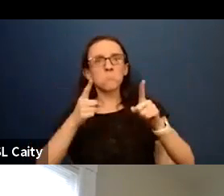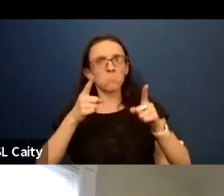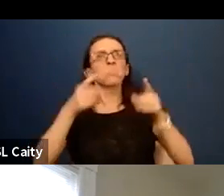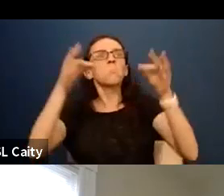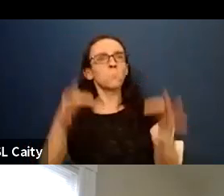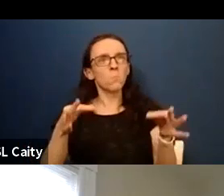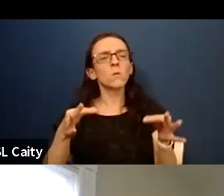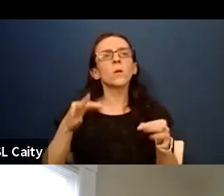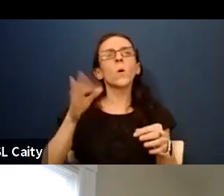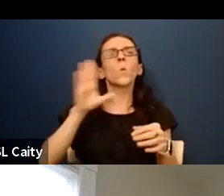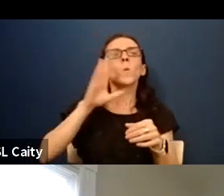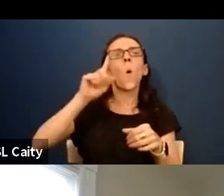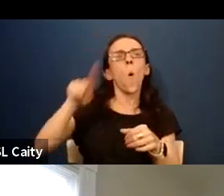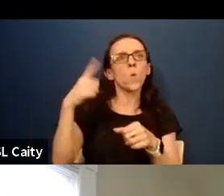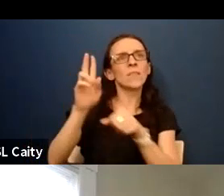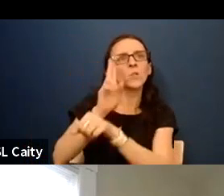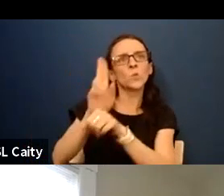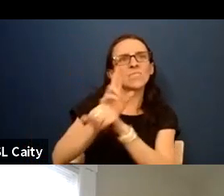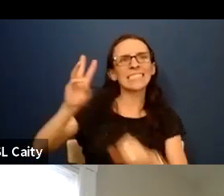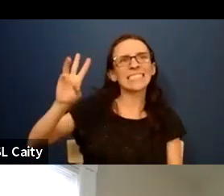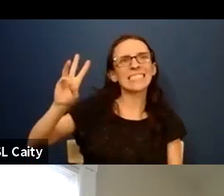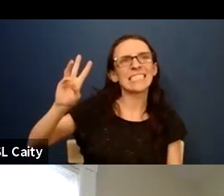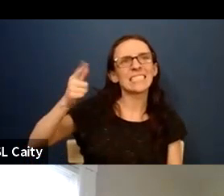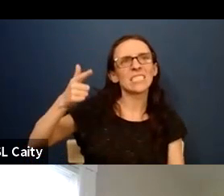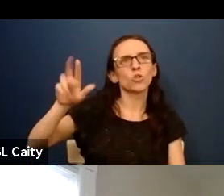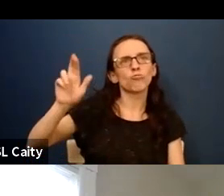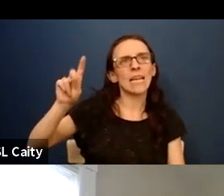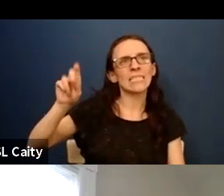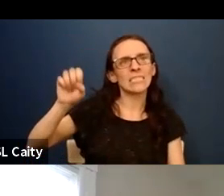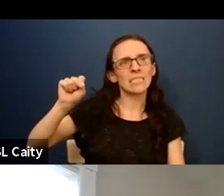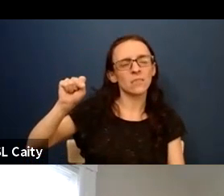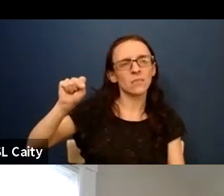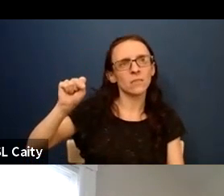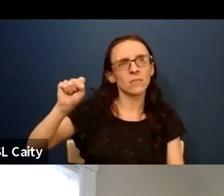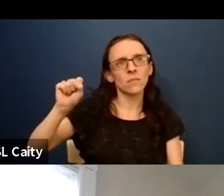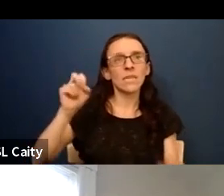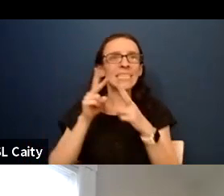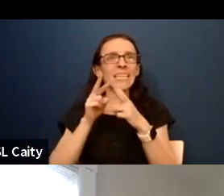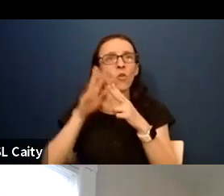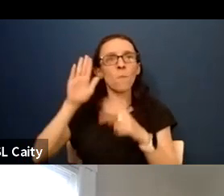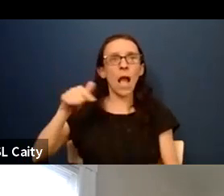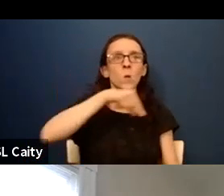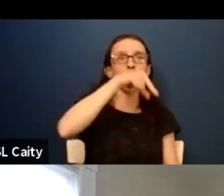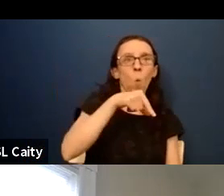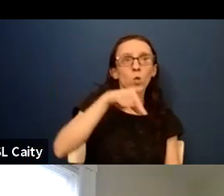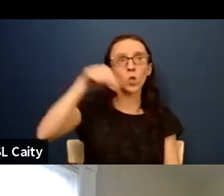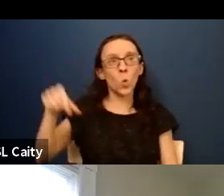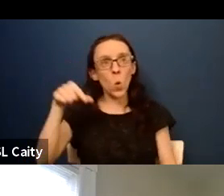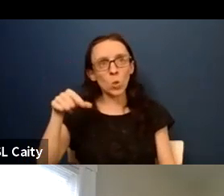utilizing only the 6 grades, either by the 2 quarters of the trimester